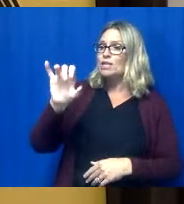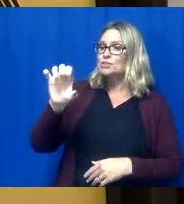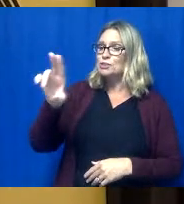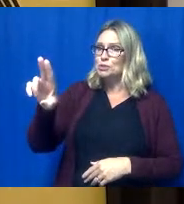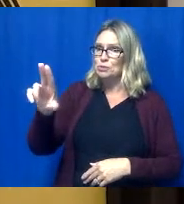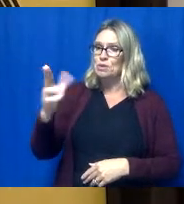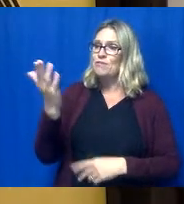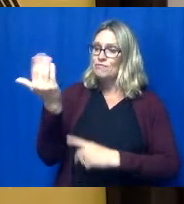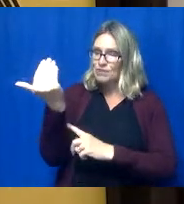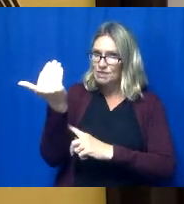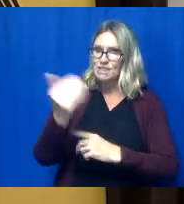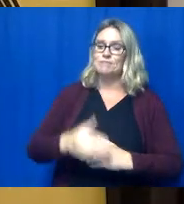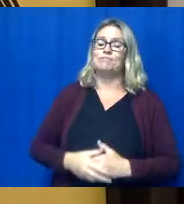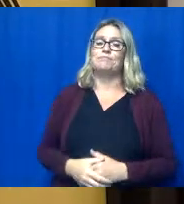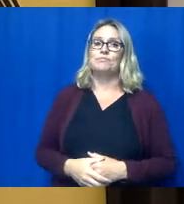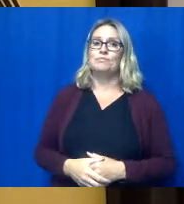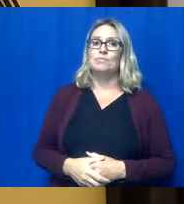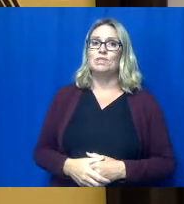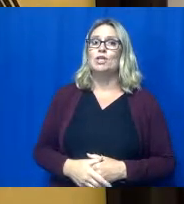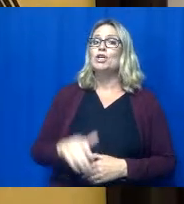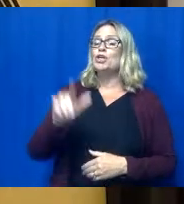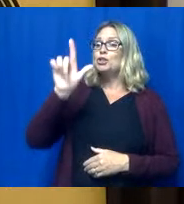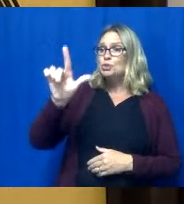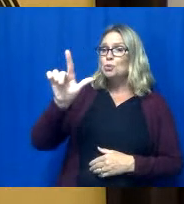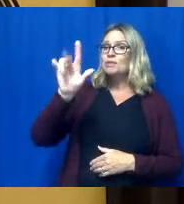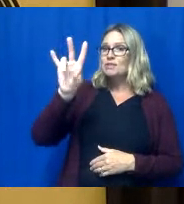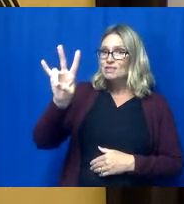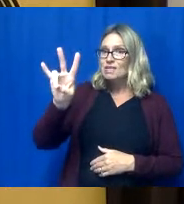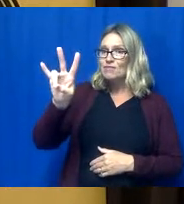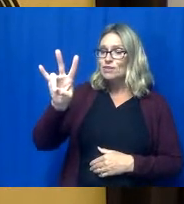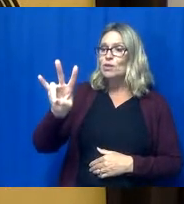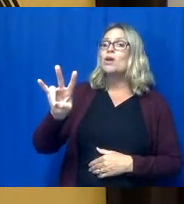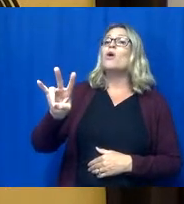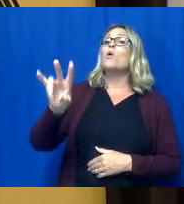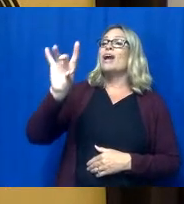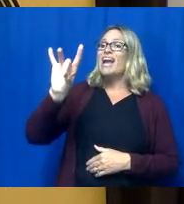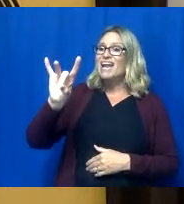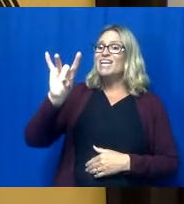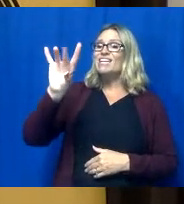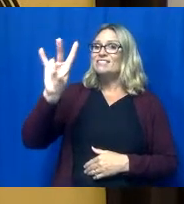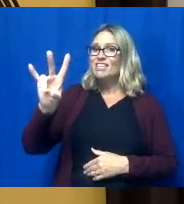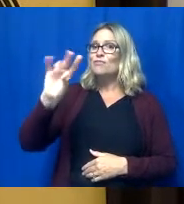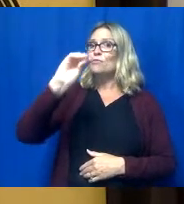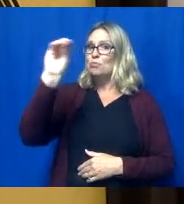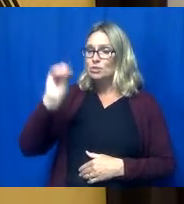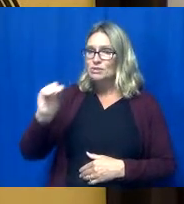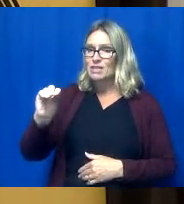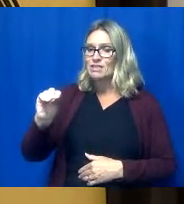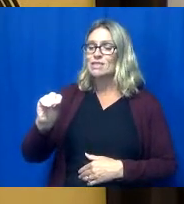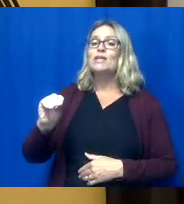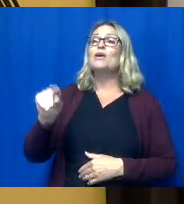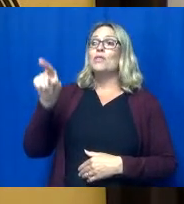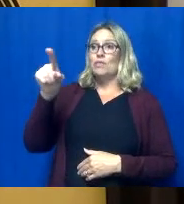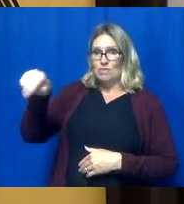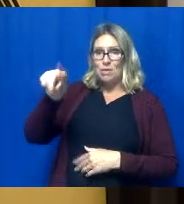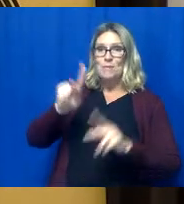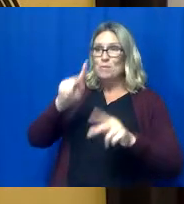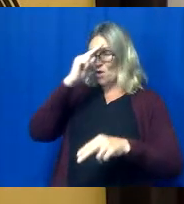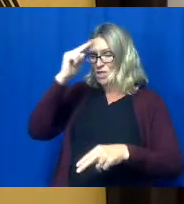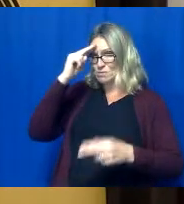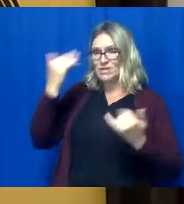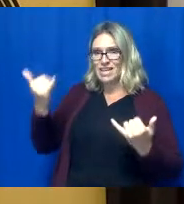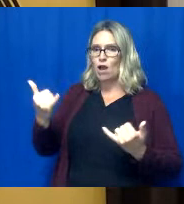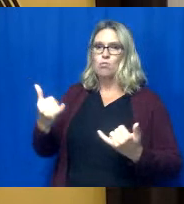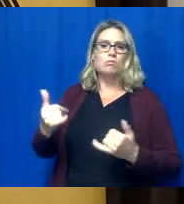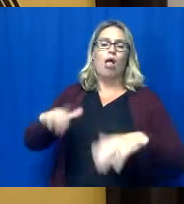COVID-19. 27 or 87% of those people are not fully vaccinated. Of